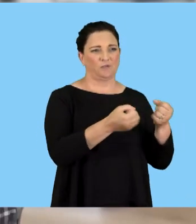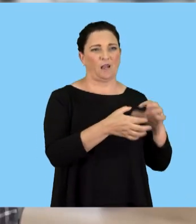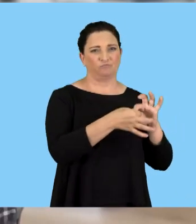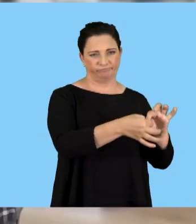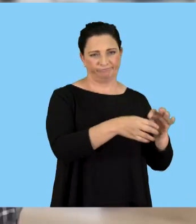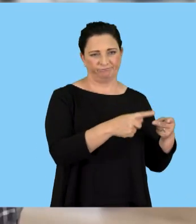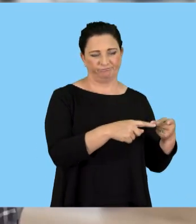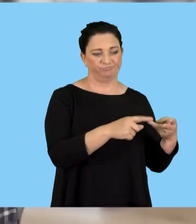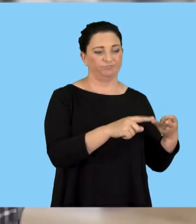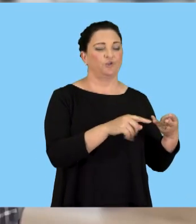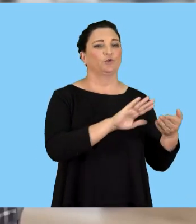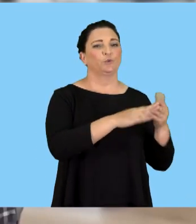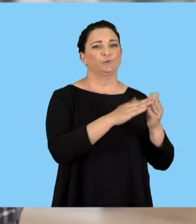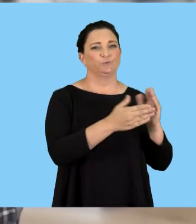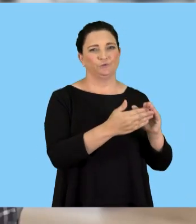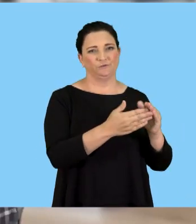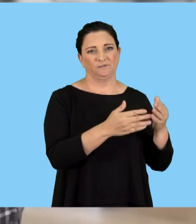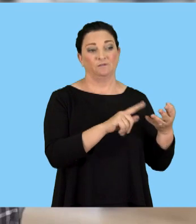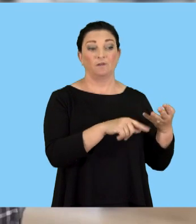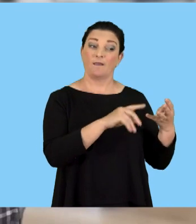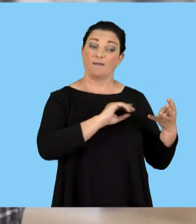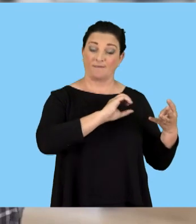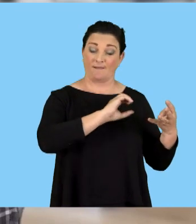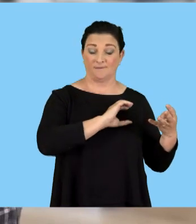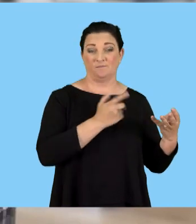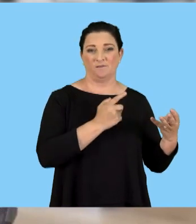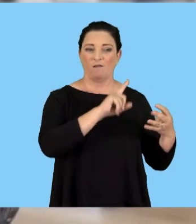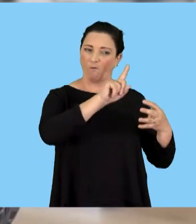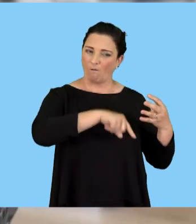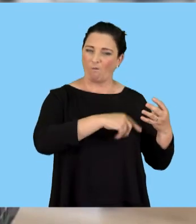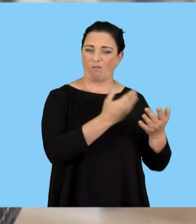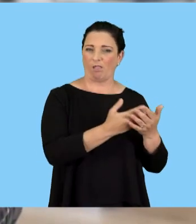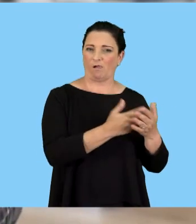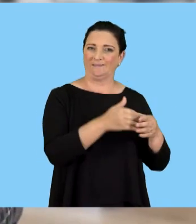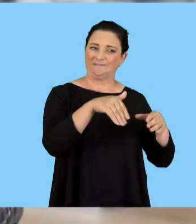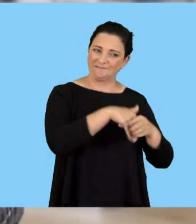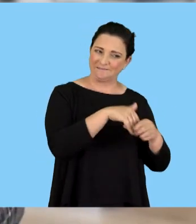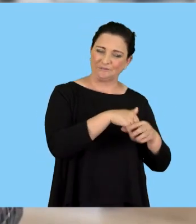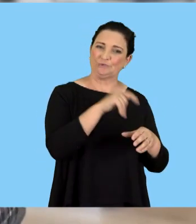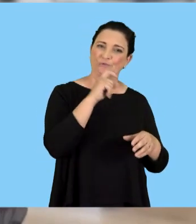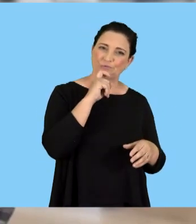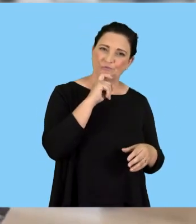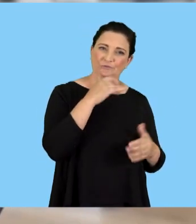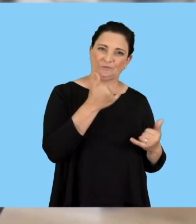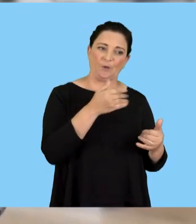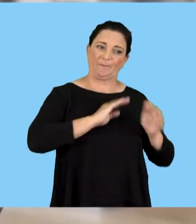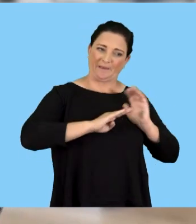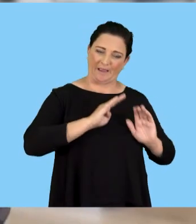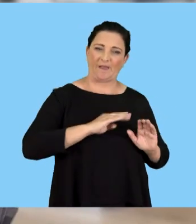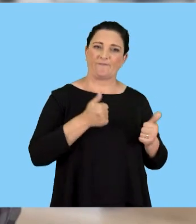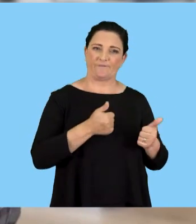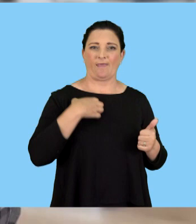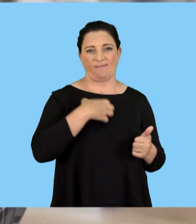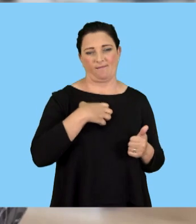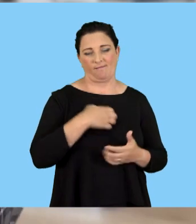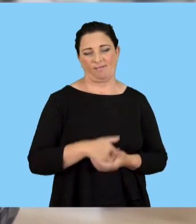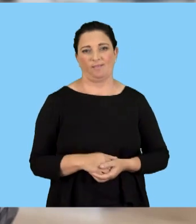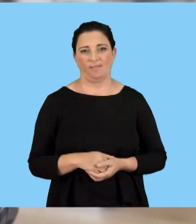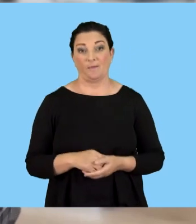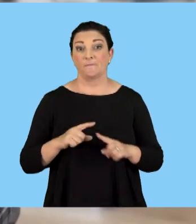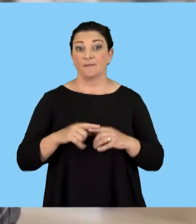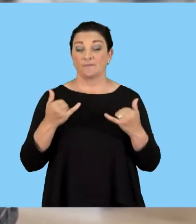social responsibility, it talks to the business behaving ethically, especially in line with those components we talked about: business